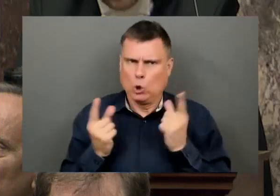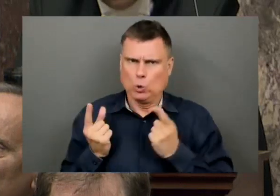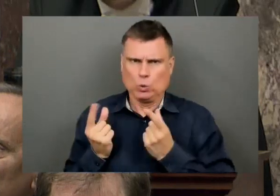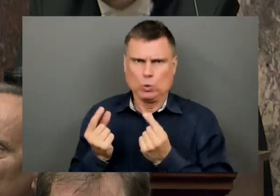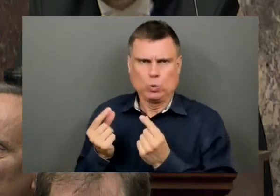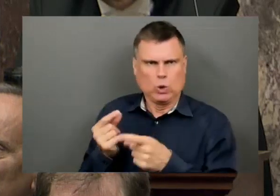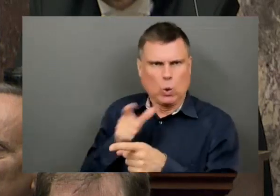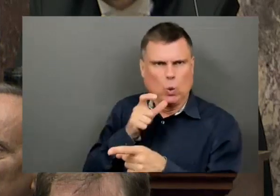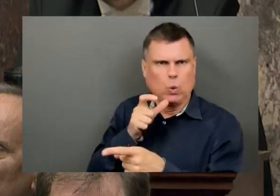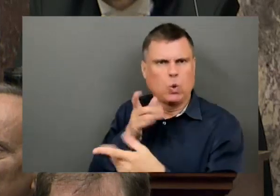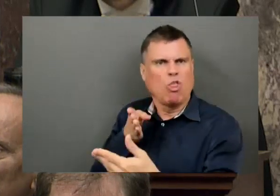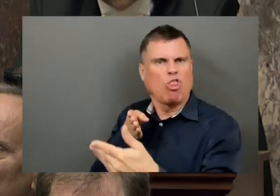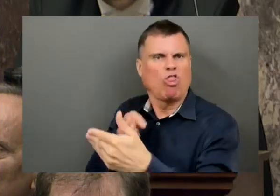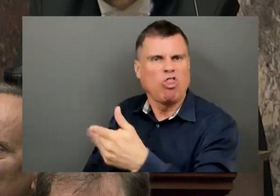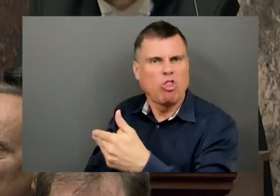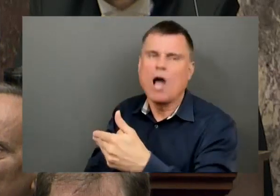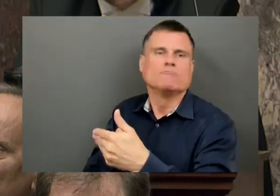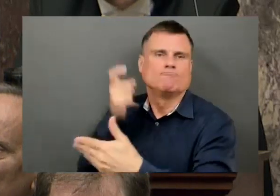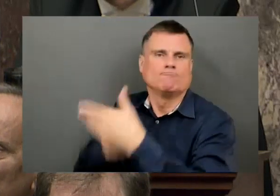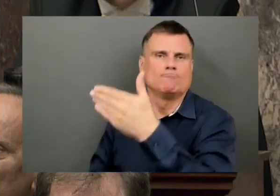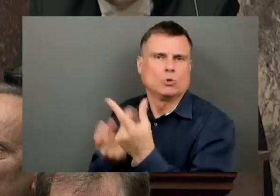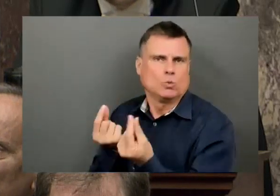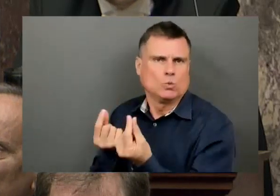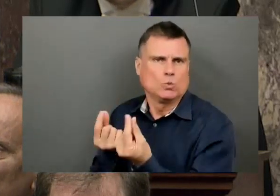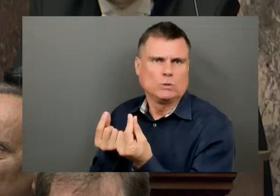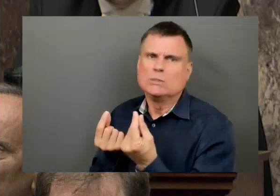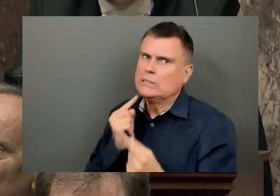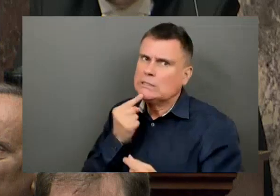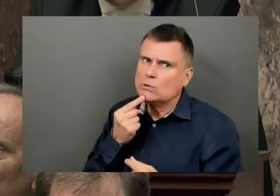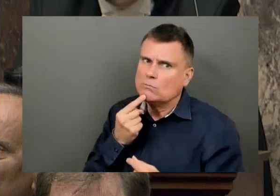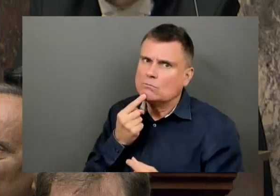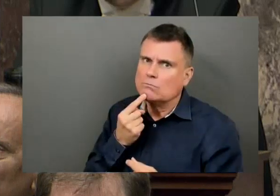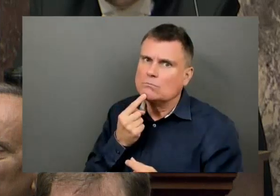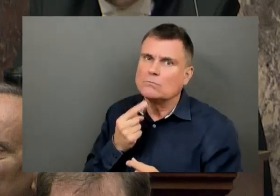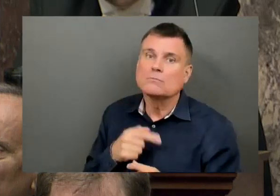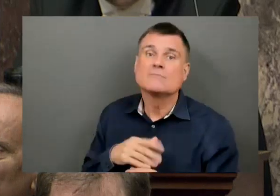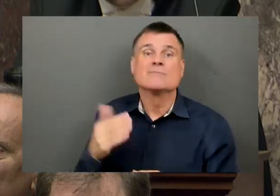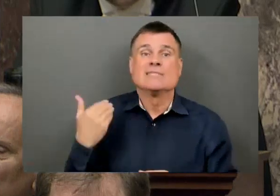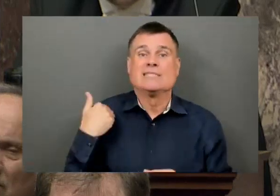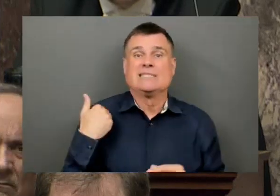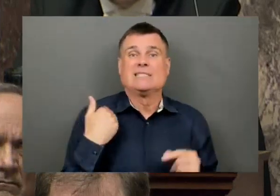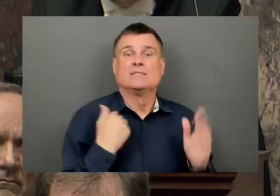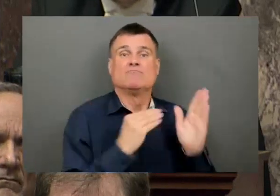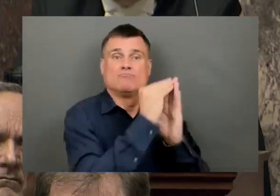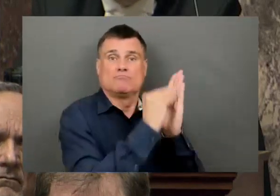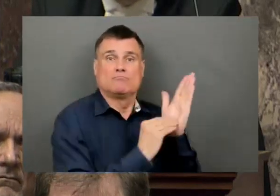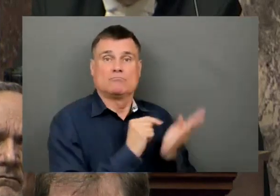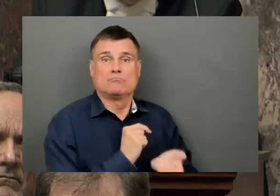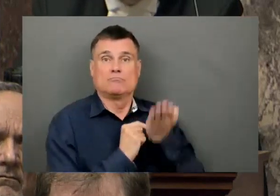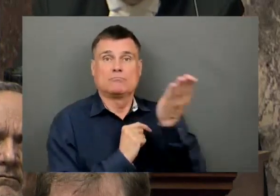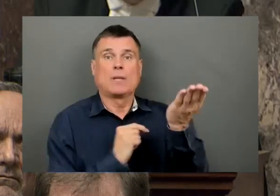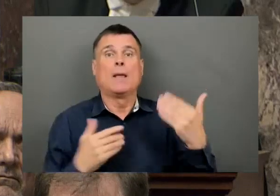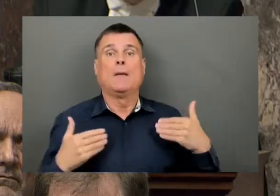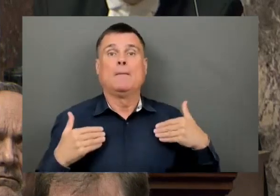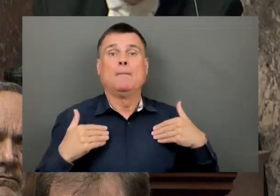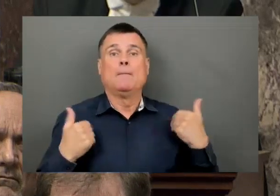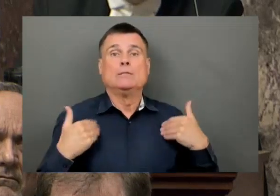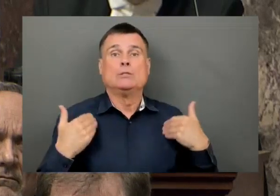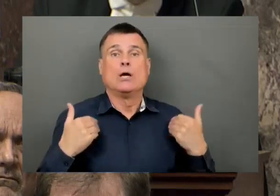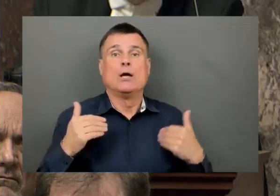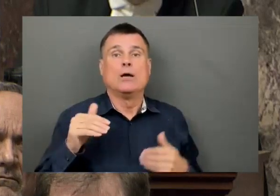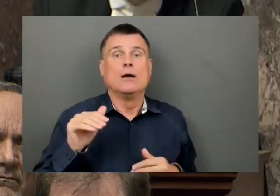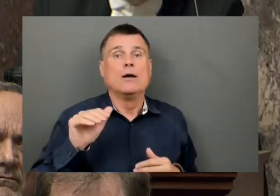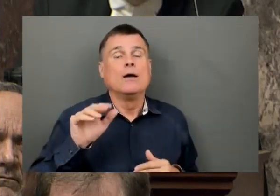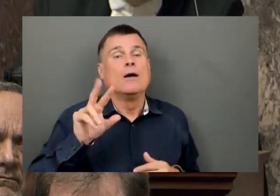a letter to Minister Varani specifically about changes that I'm asking him to make that makes it clear